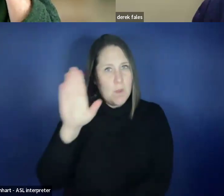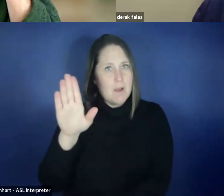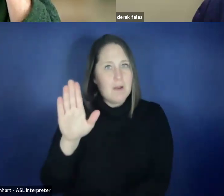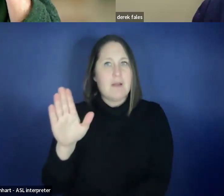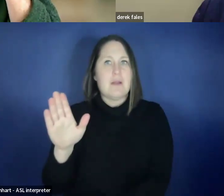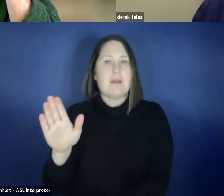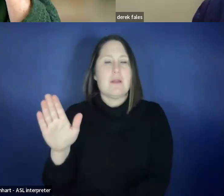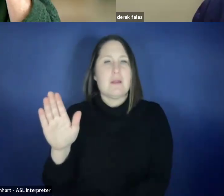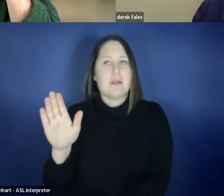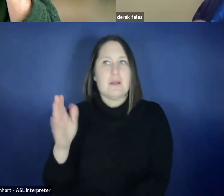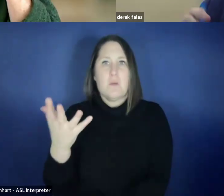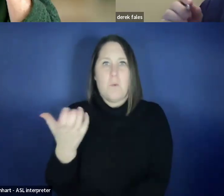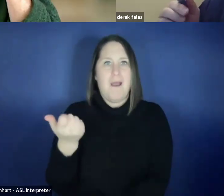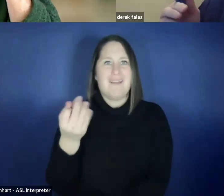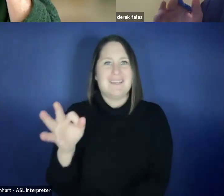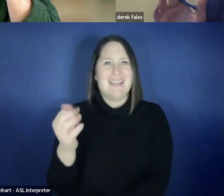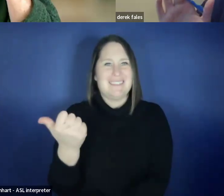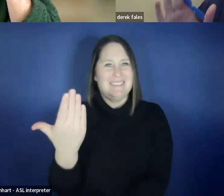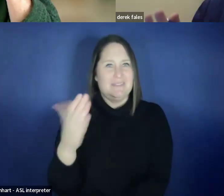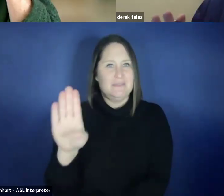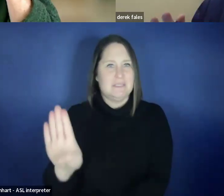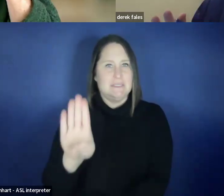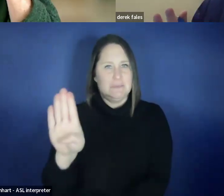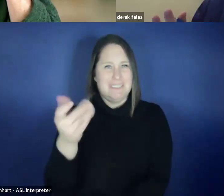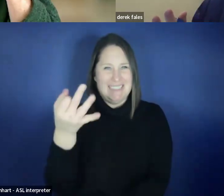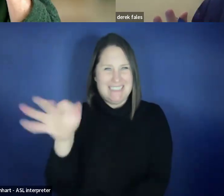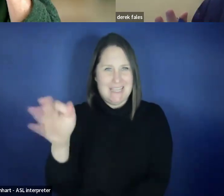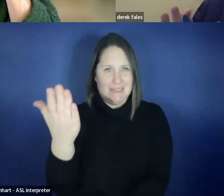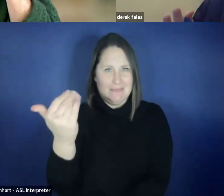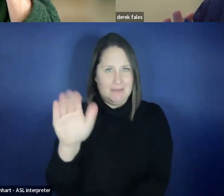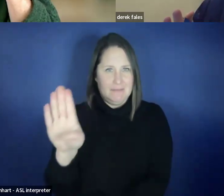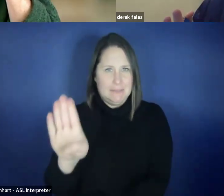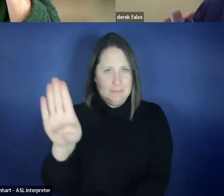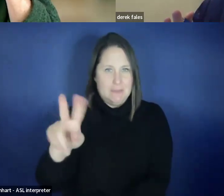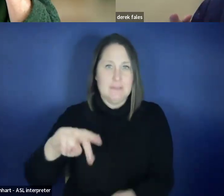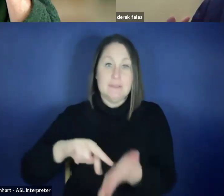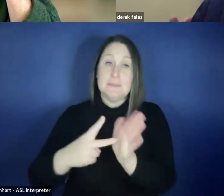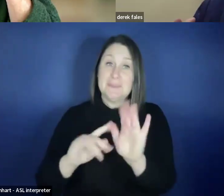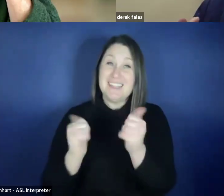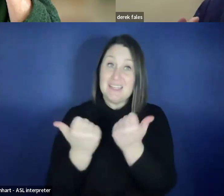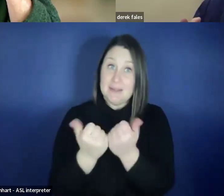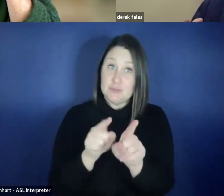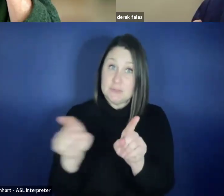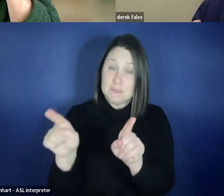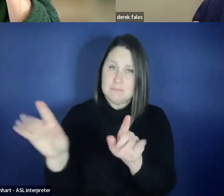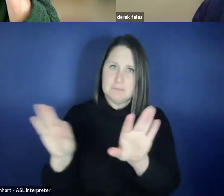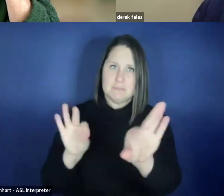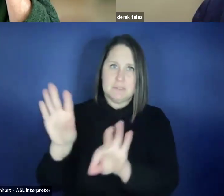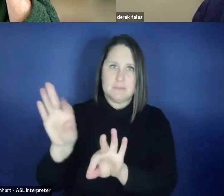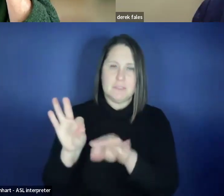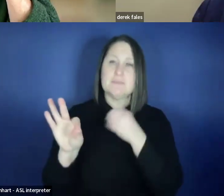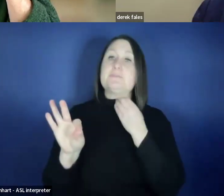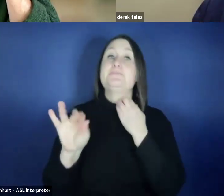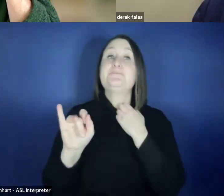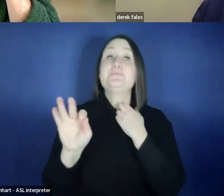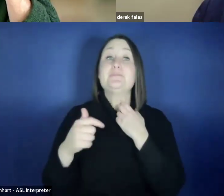1915B, which means that there'll be agencies that will be chosen. And if I am